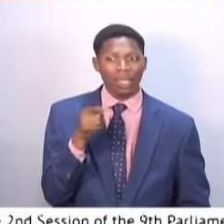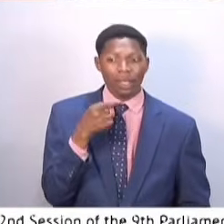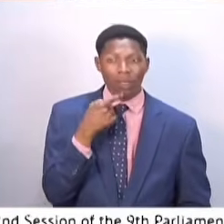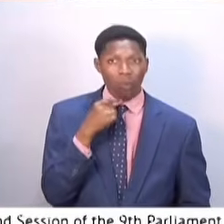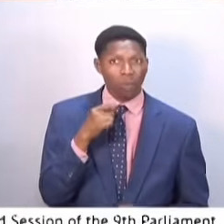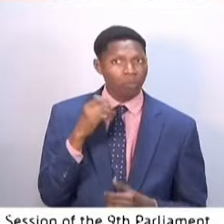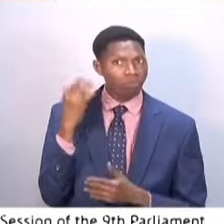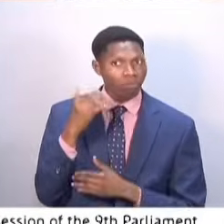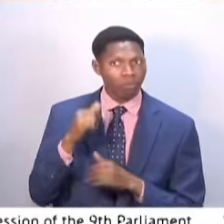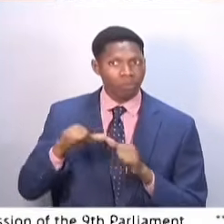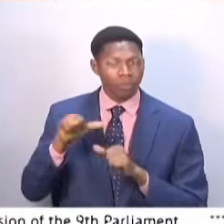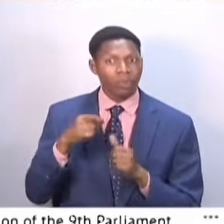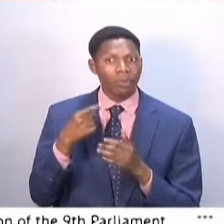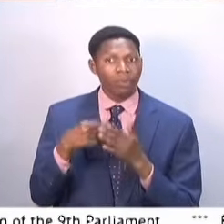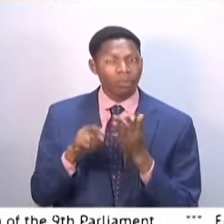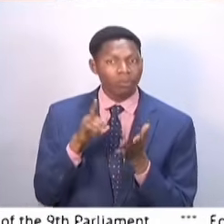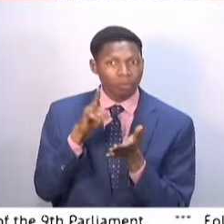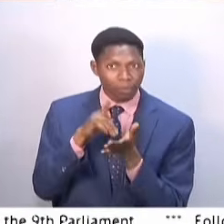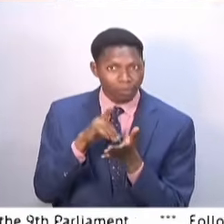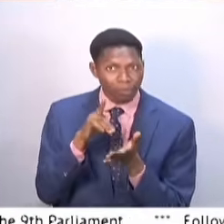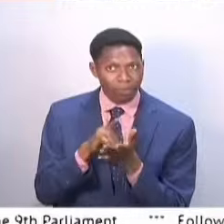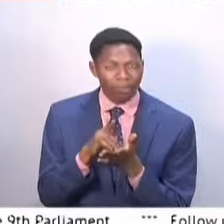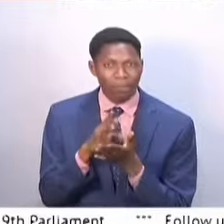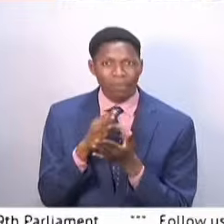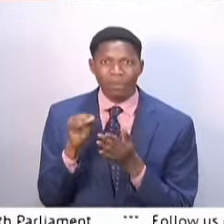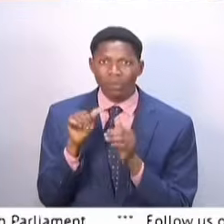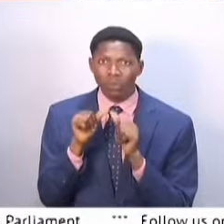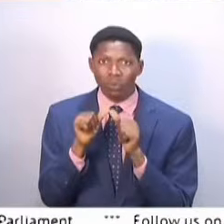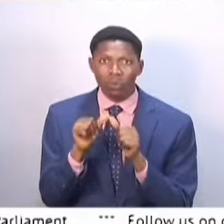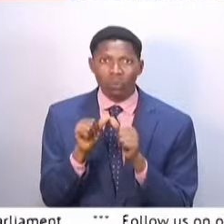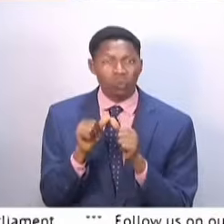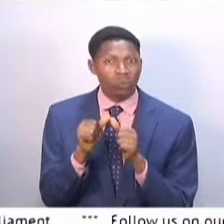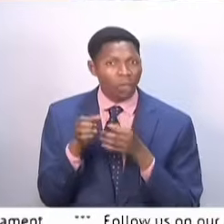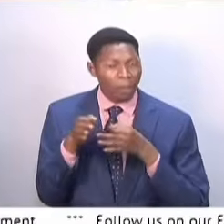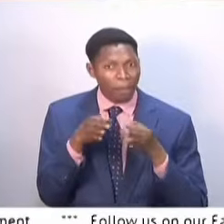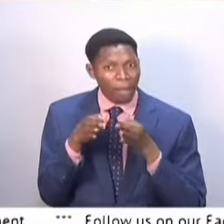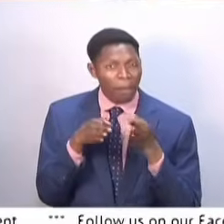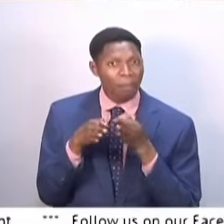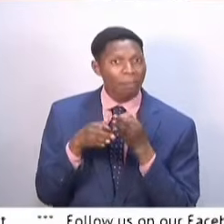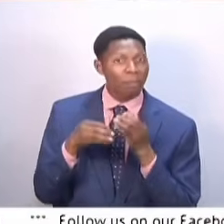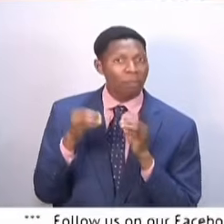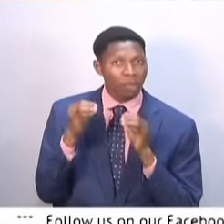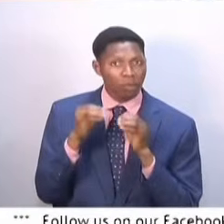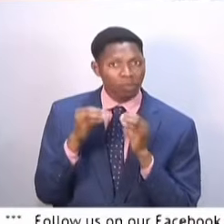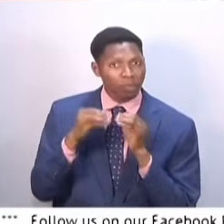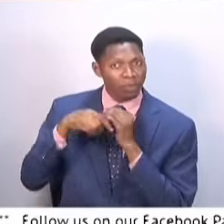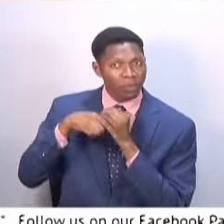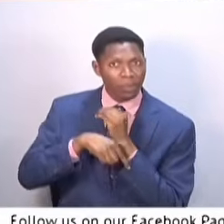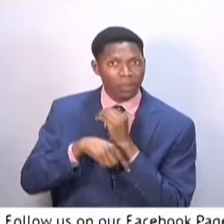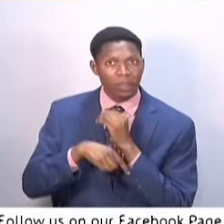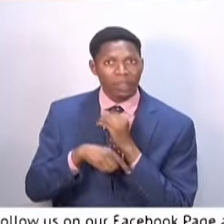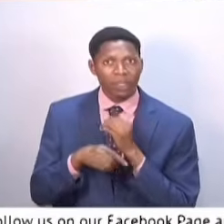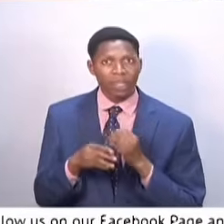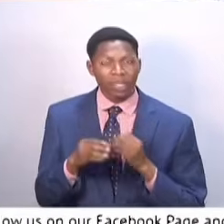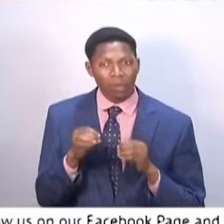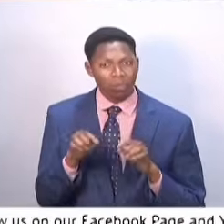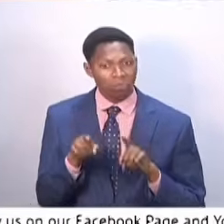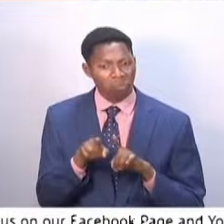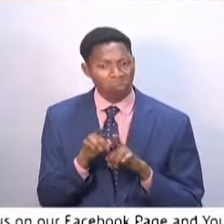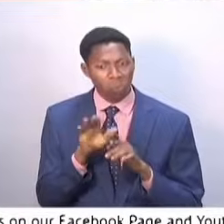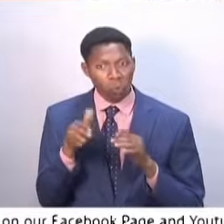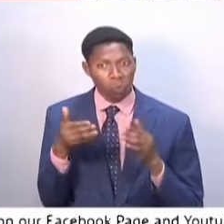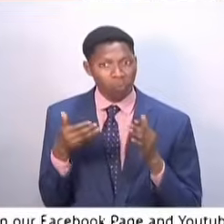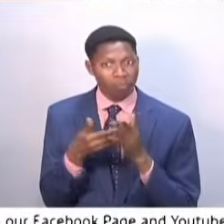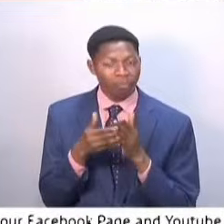about physicians and went into great detail in dissecting